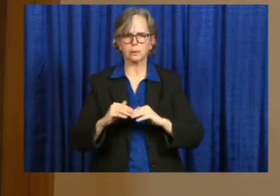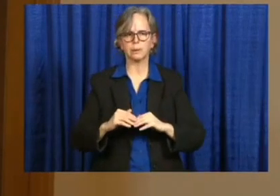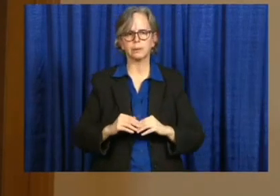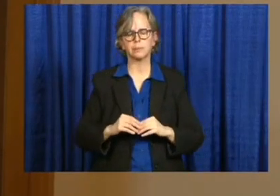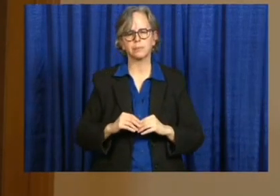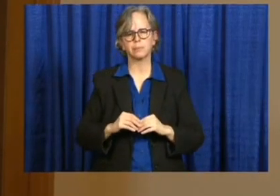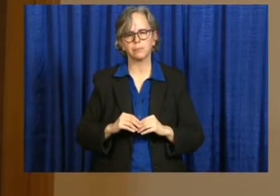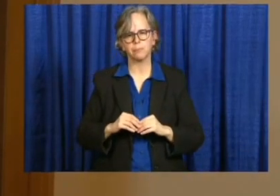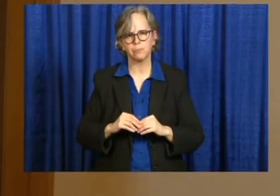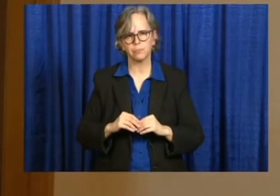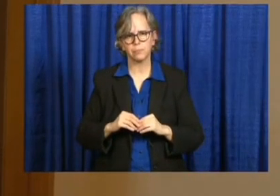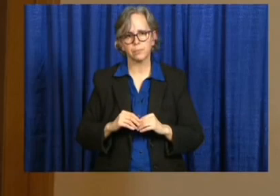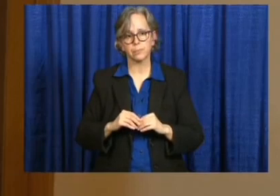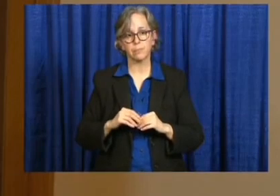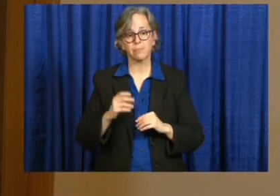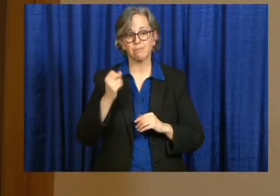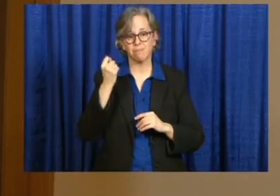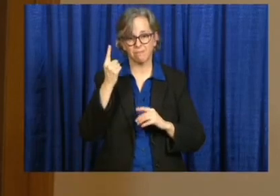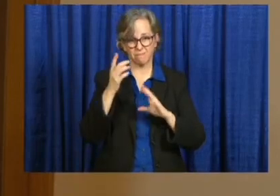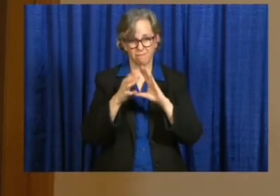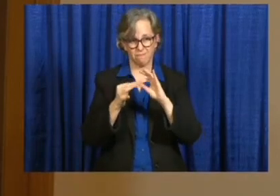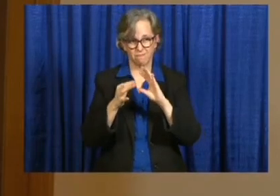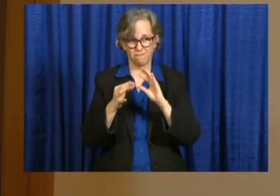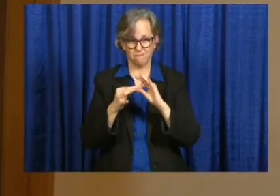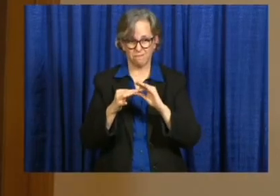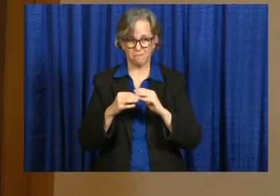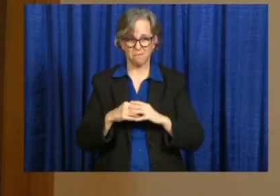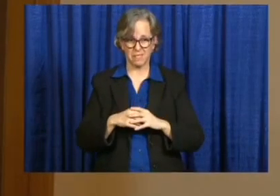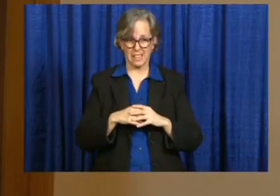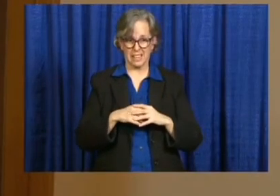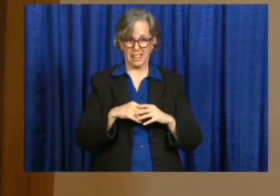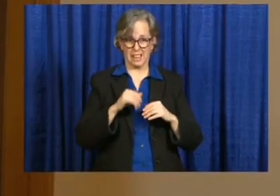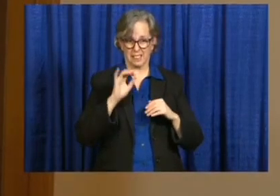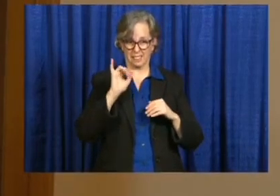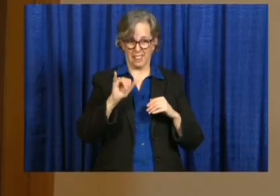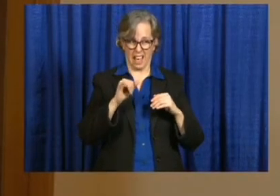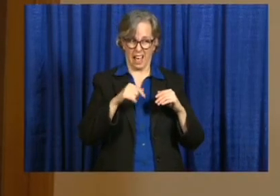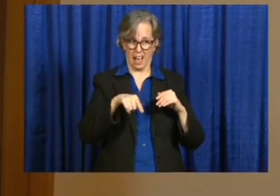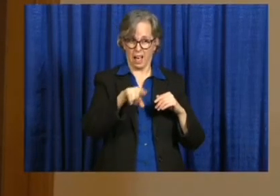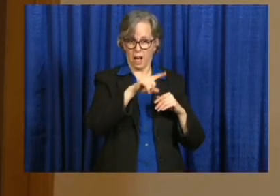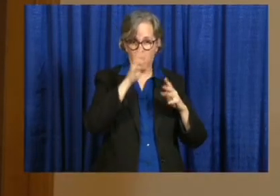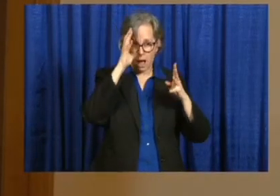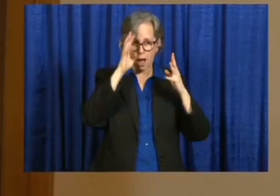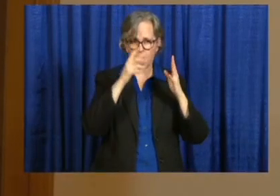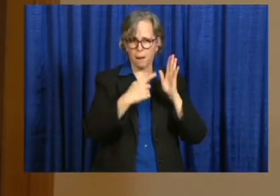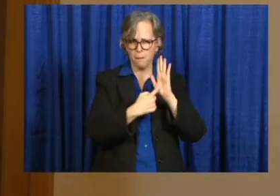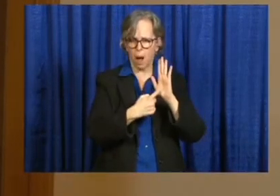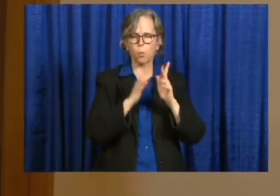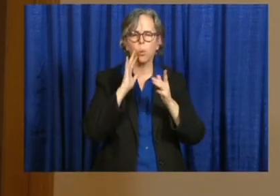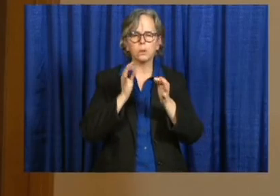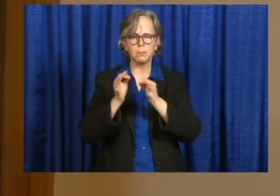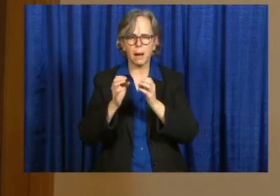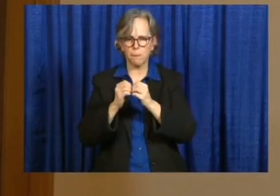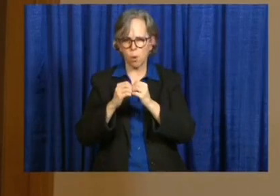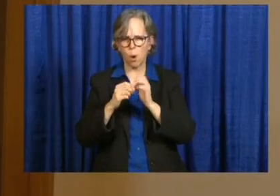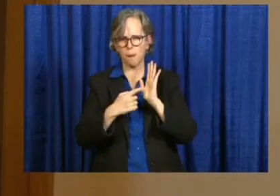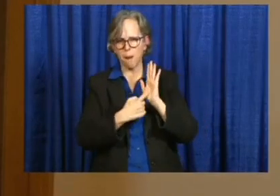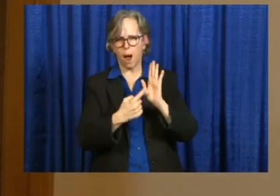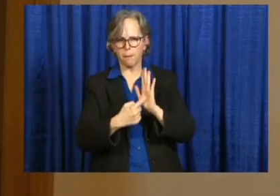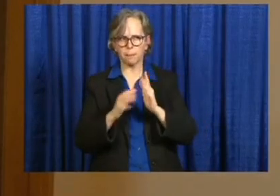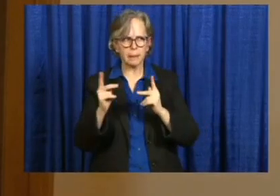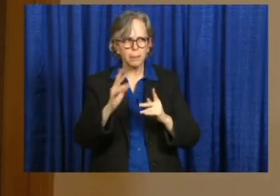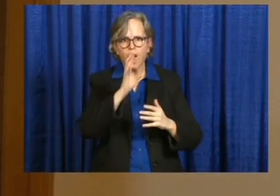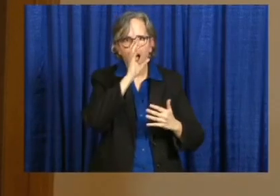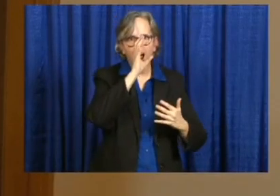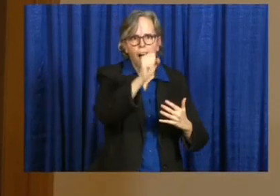I will say one last thing, that our modelers, we're going to have much more talk about modeling because I know people want to kind of think about that. But what I can